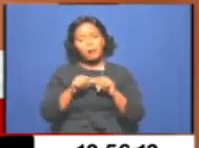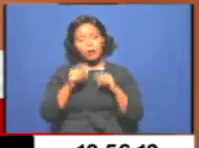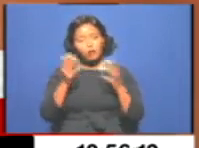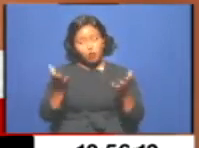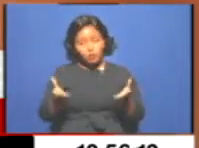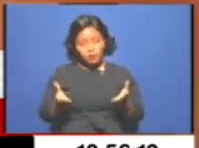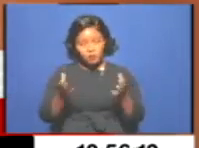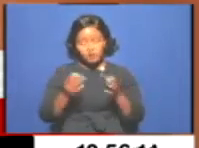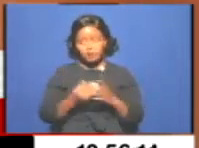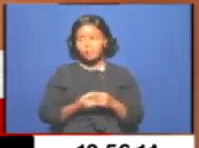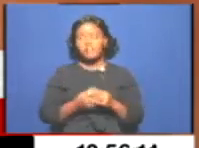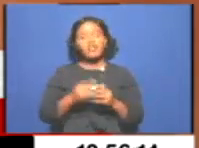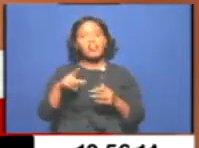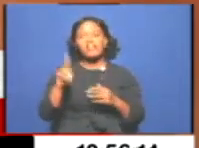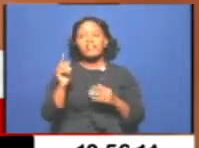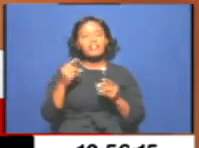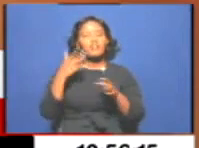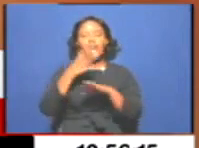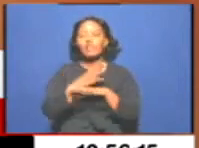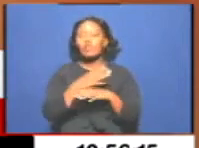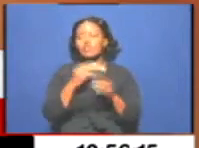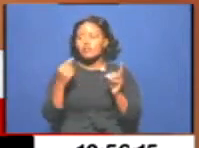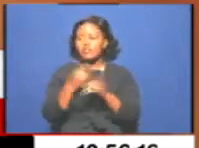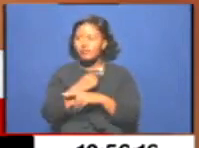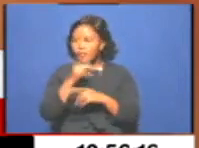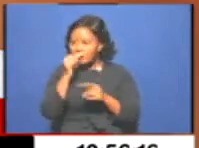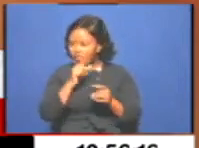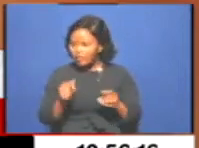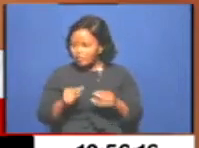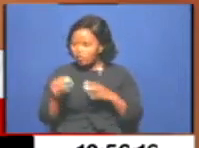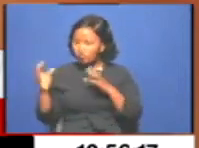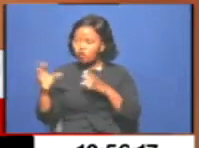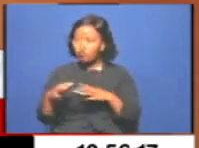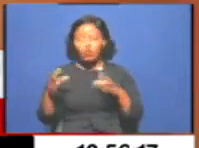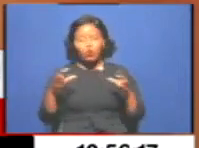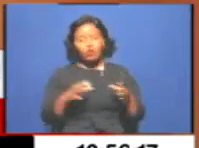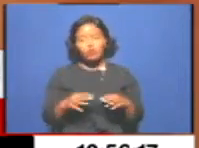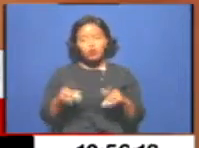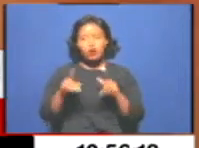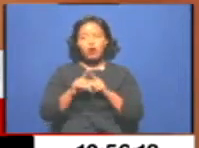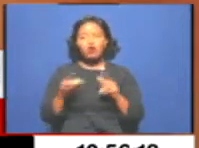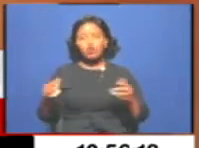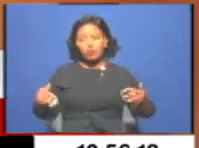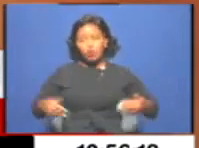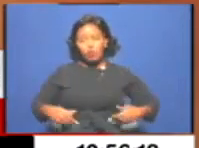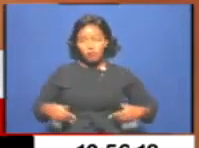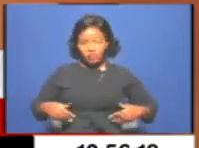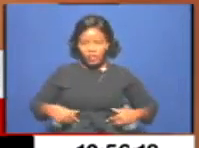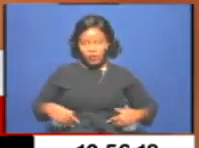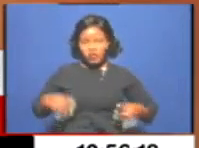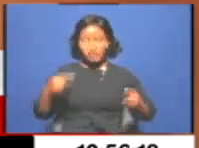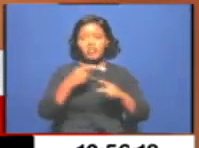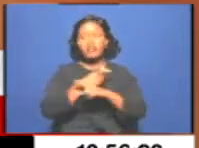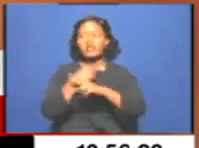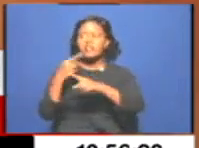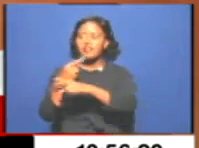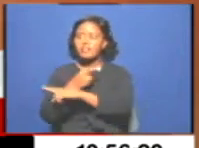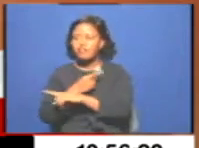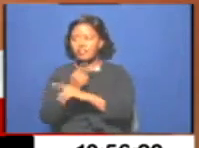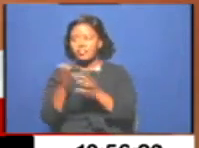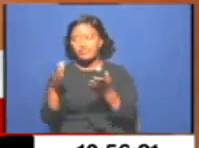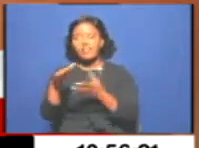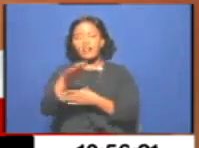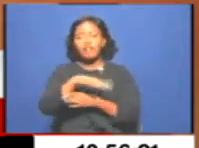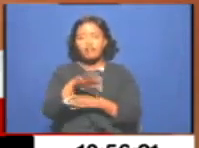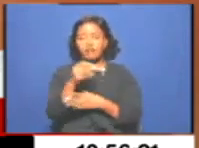it's across different age groups there, those for the seniors and also for the youth, and in different environments that we